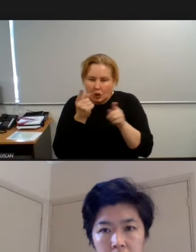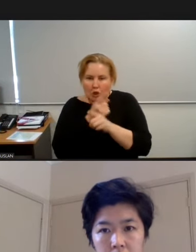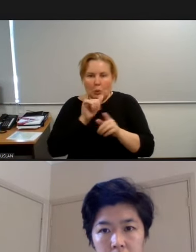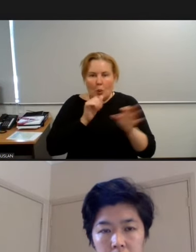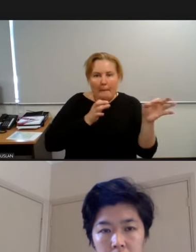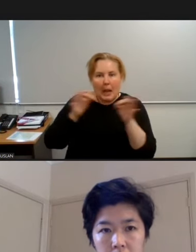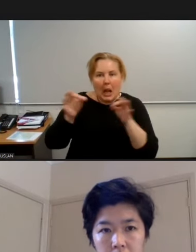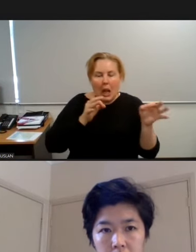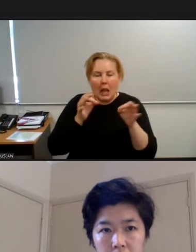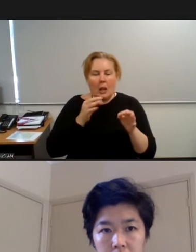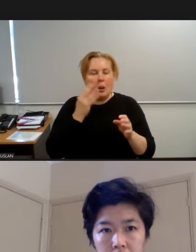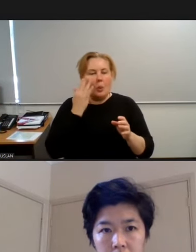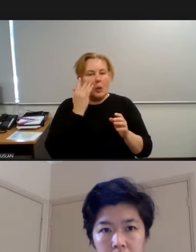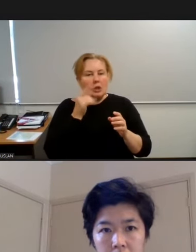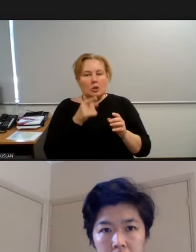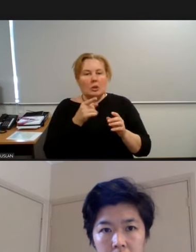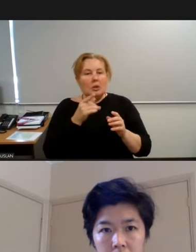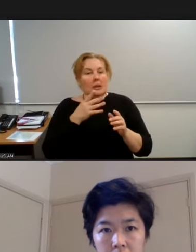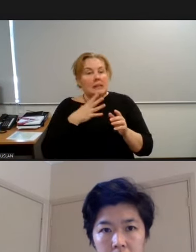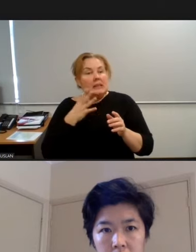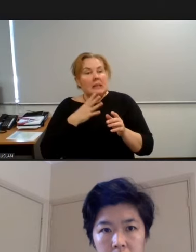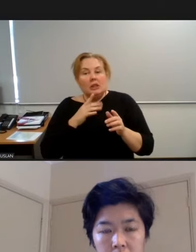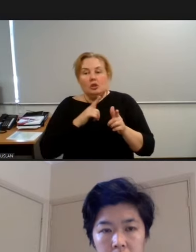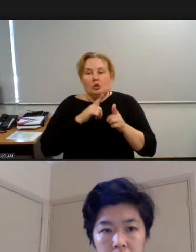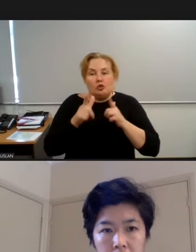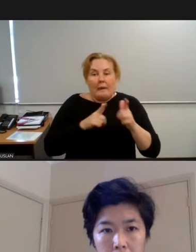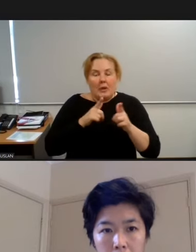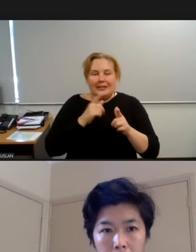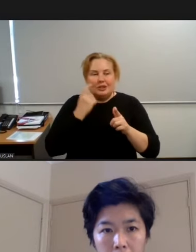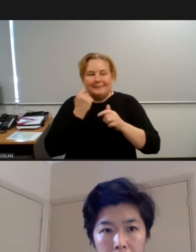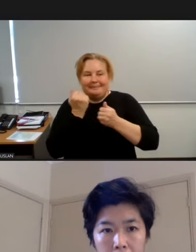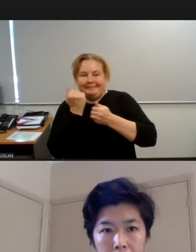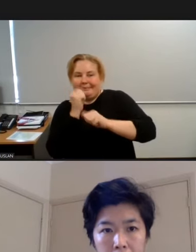those restricted postcodes. And so